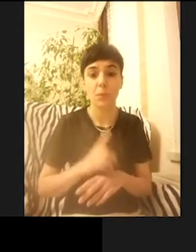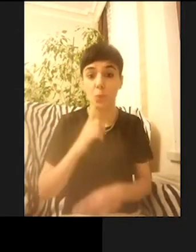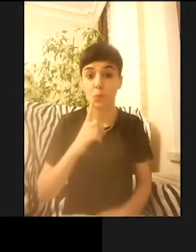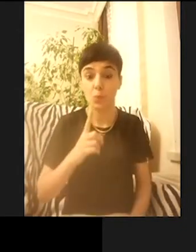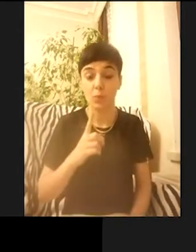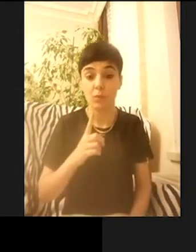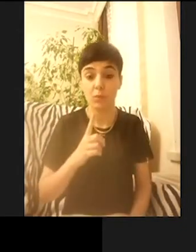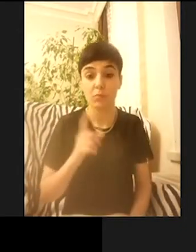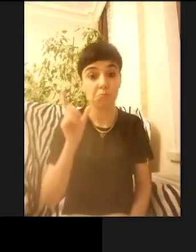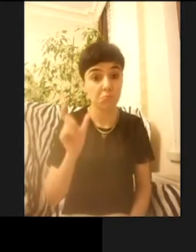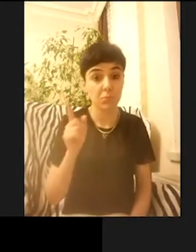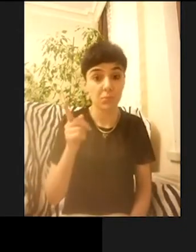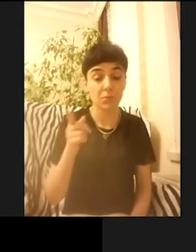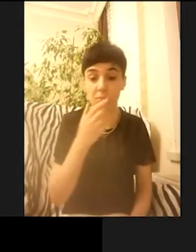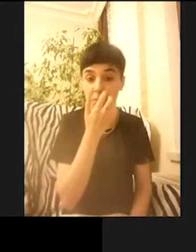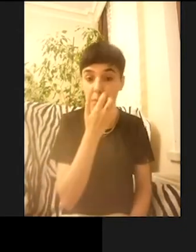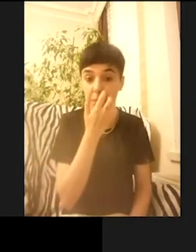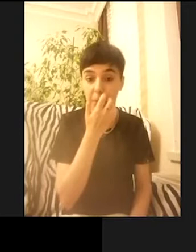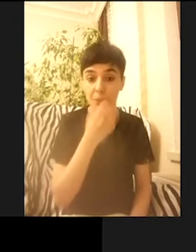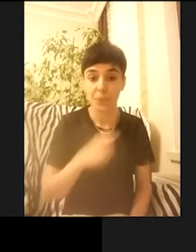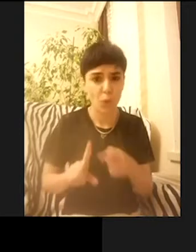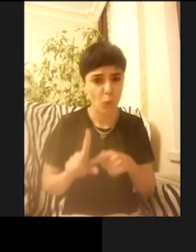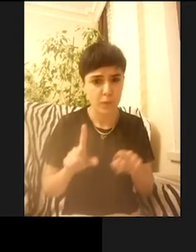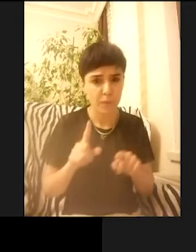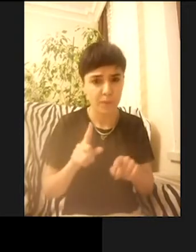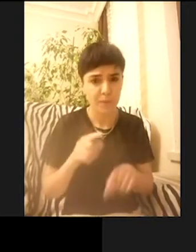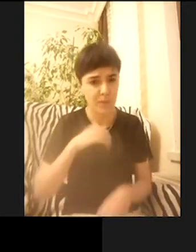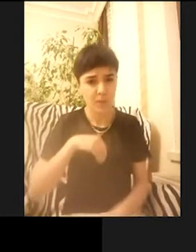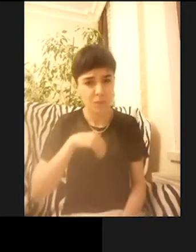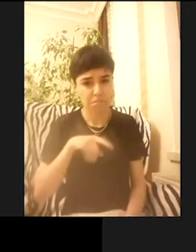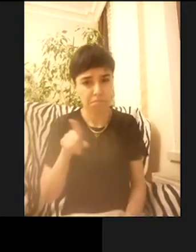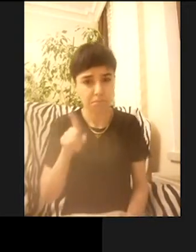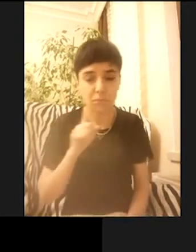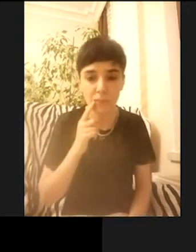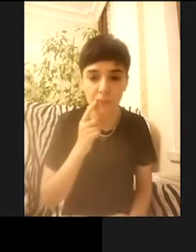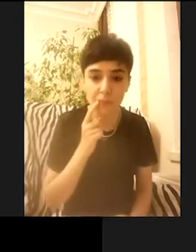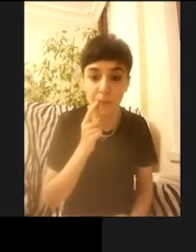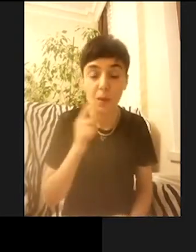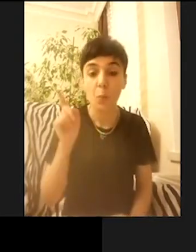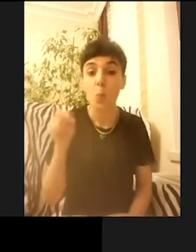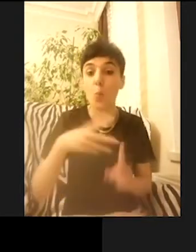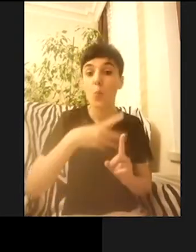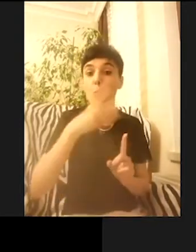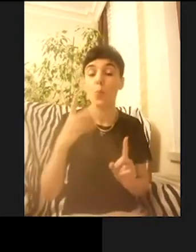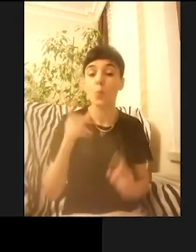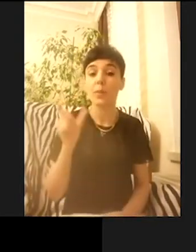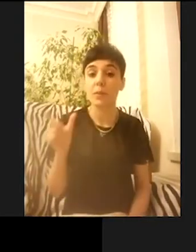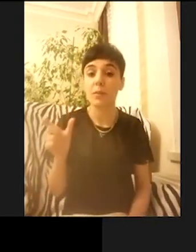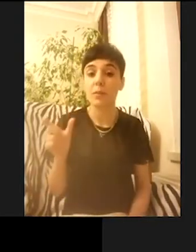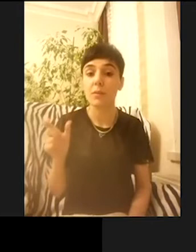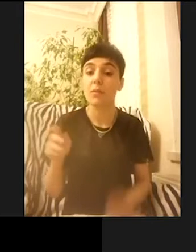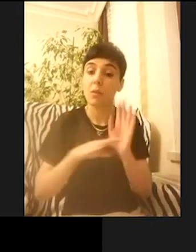the lived experience of queer people to certain categories, certain Western genealogies